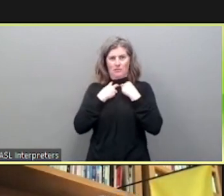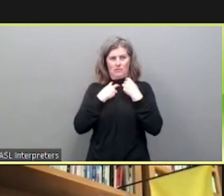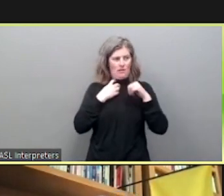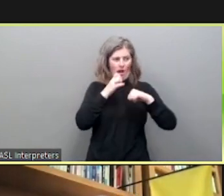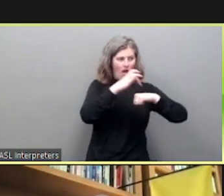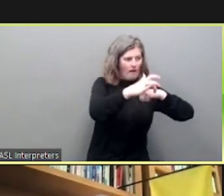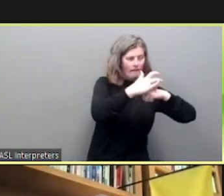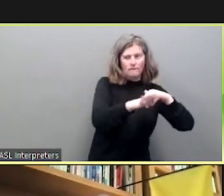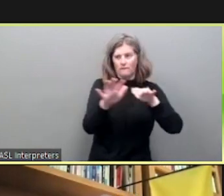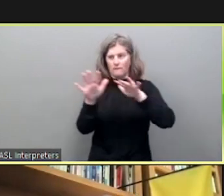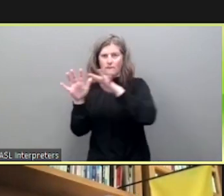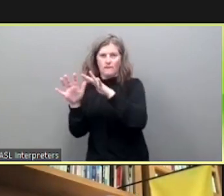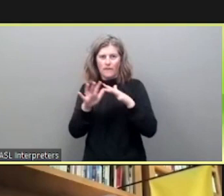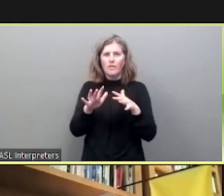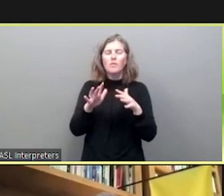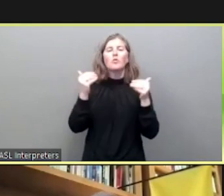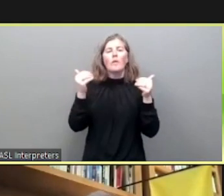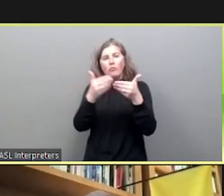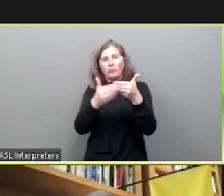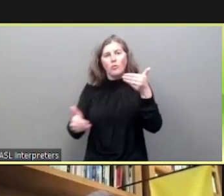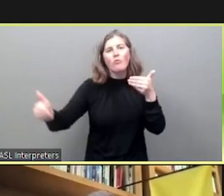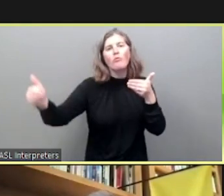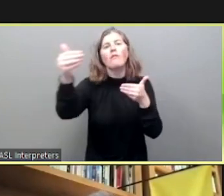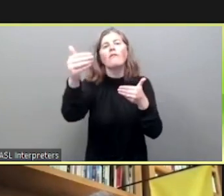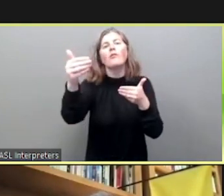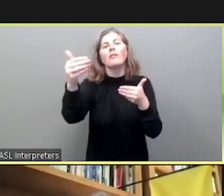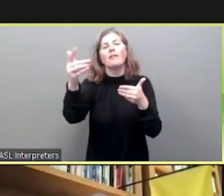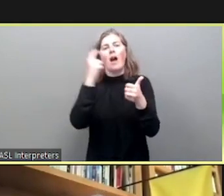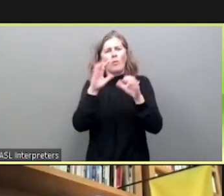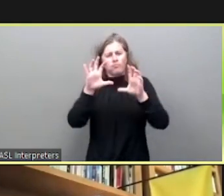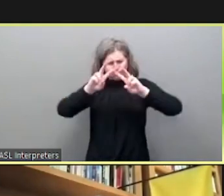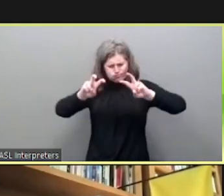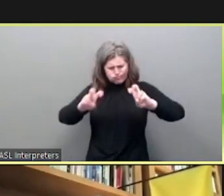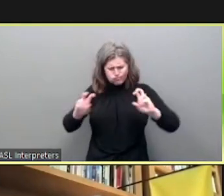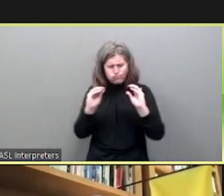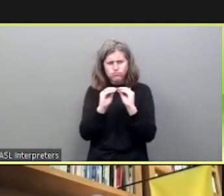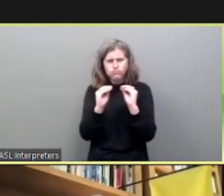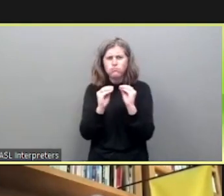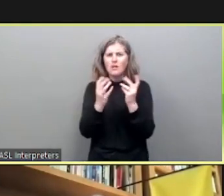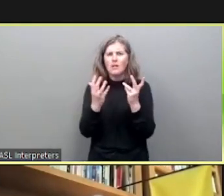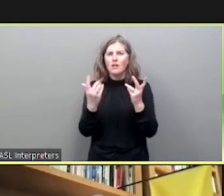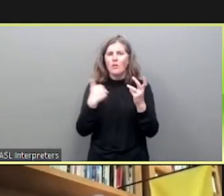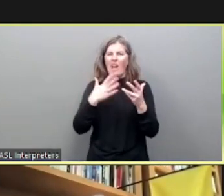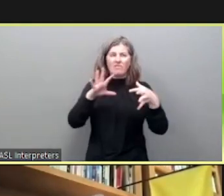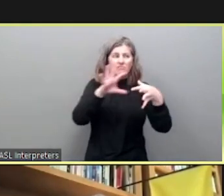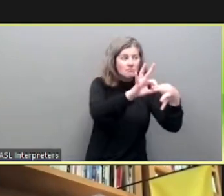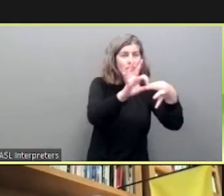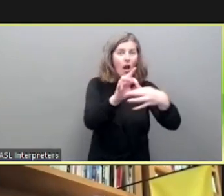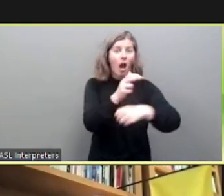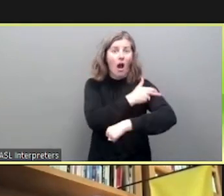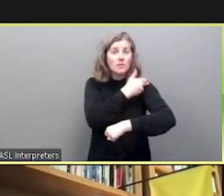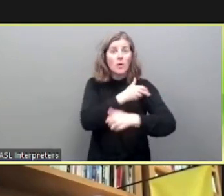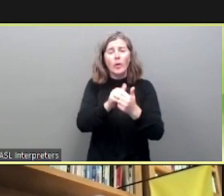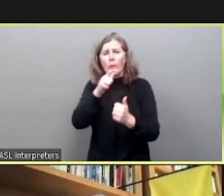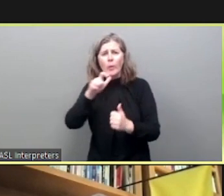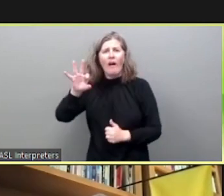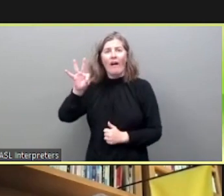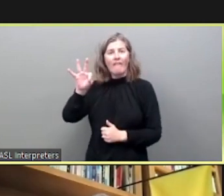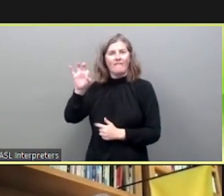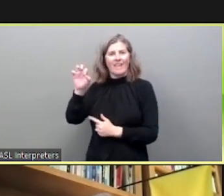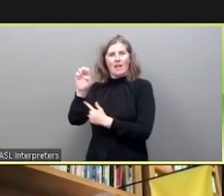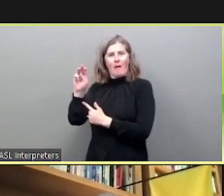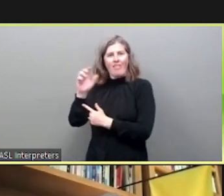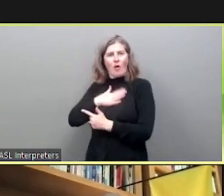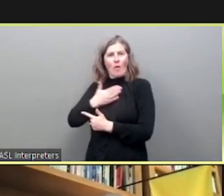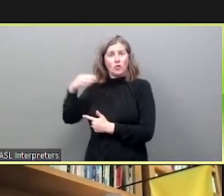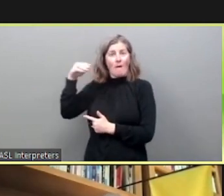so going forward, we're going to continue to do everything I just mentioned. We have already connected hospitals with FEMA. FEMA is willing to pay